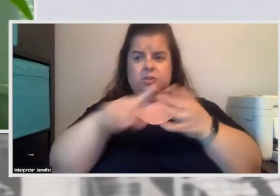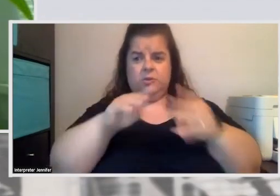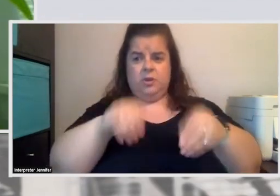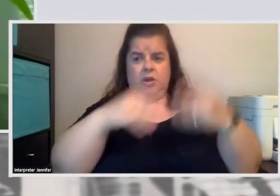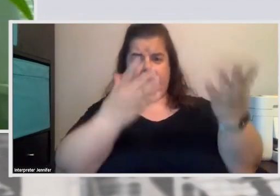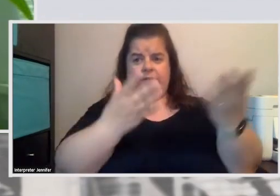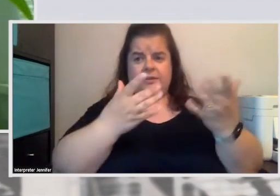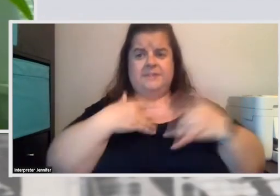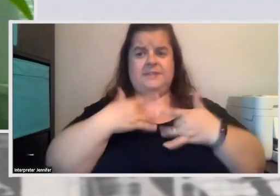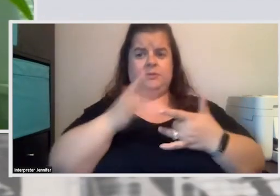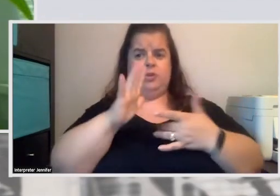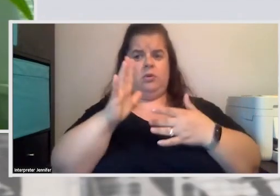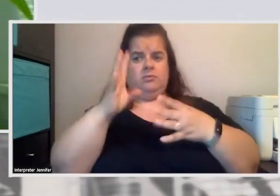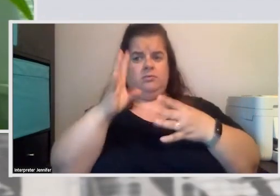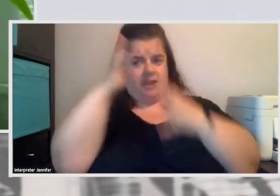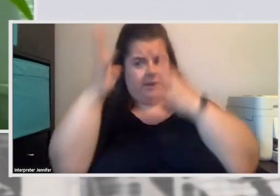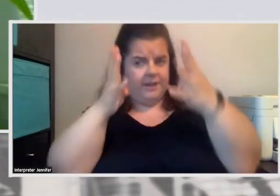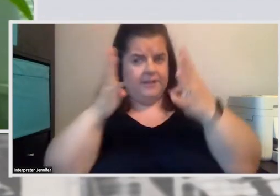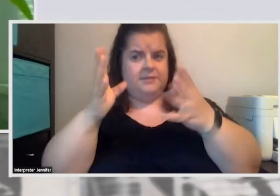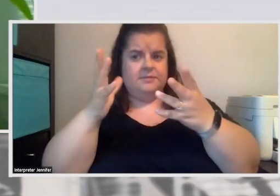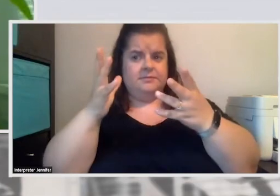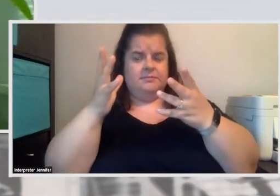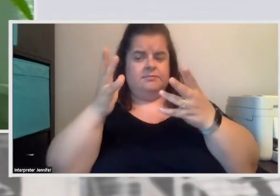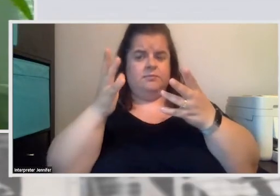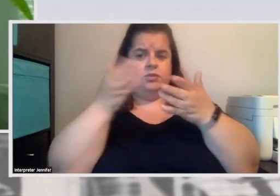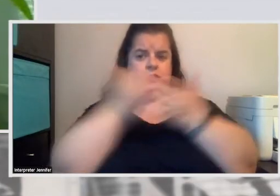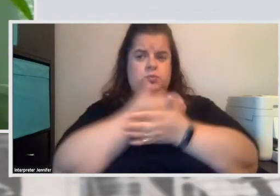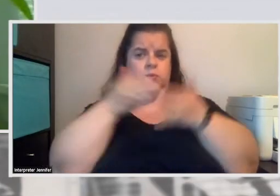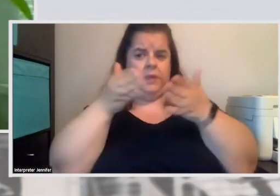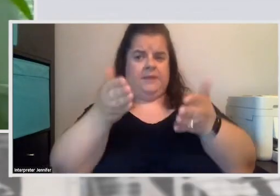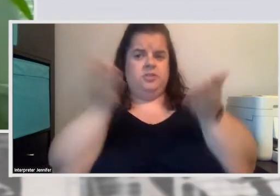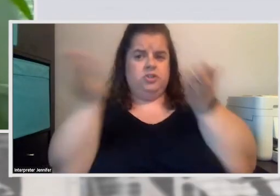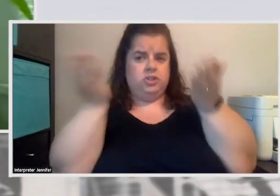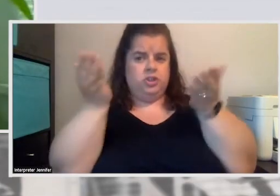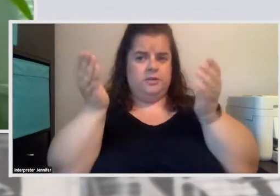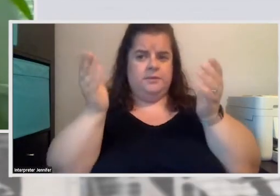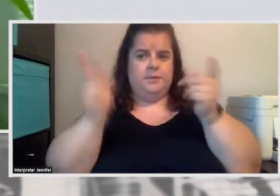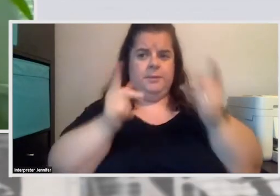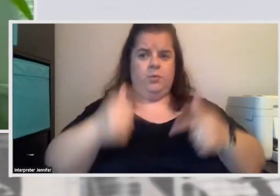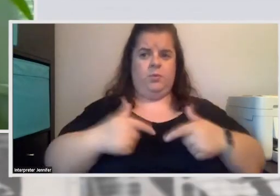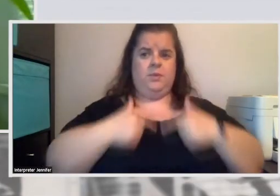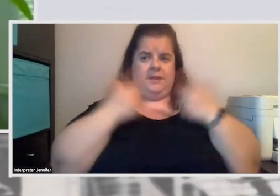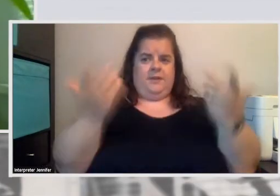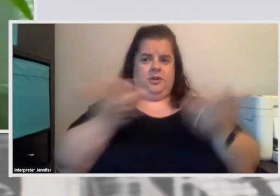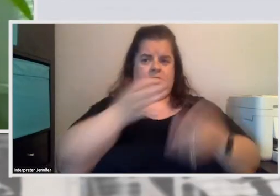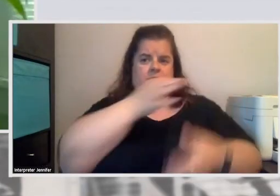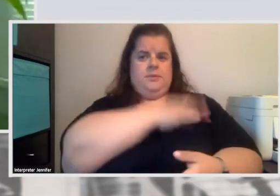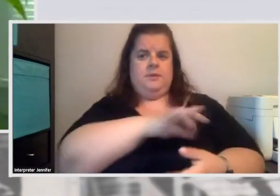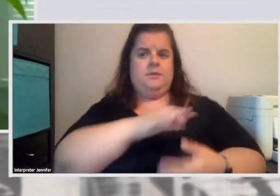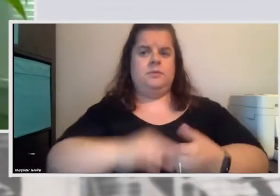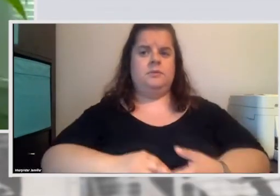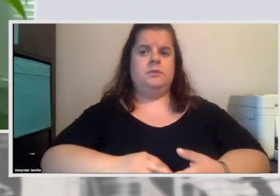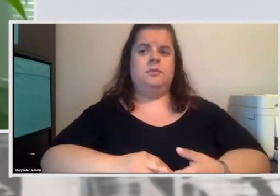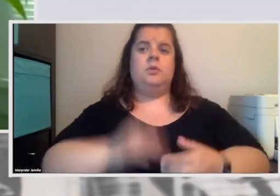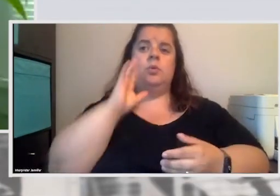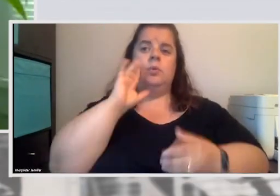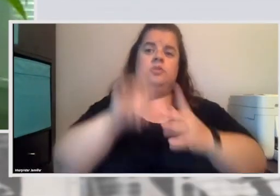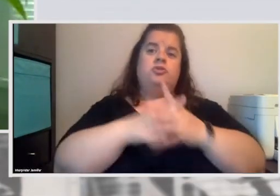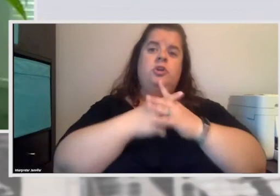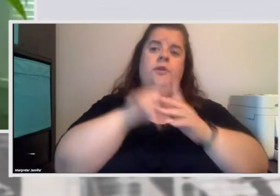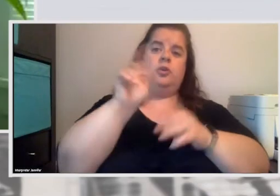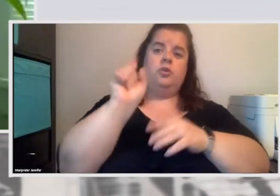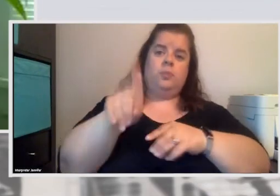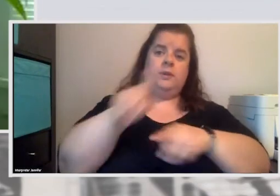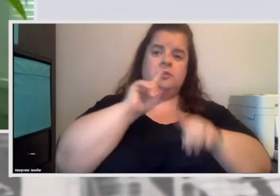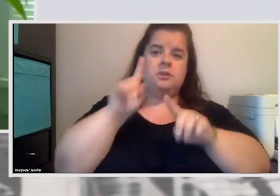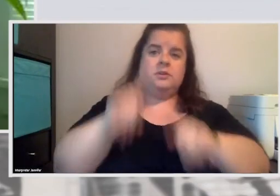constantly innovating and coming up with new ways to serve residents. So glad you're able to join us tonight. We're going to start the question and answer. I would like to